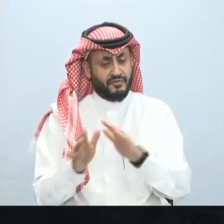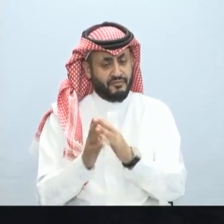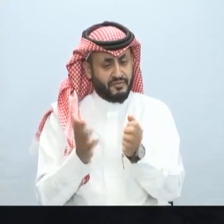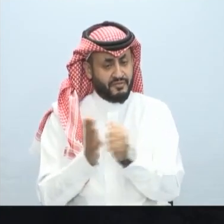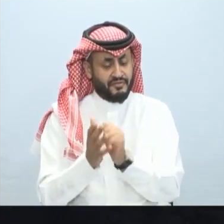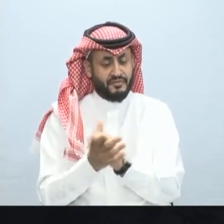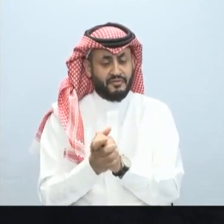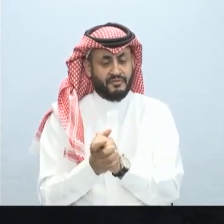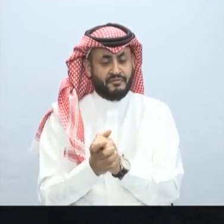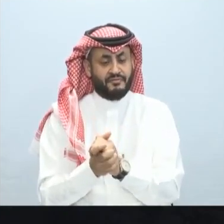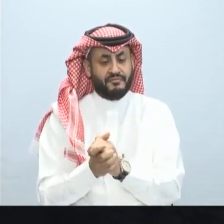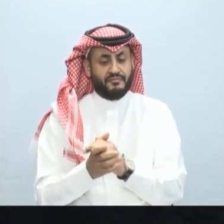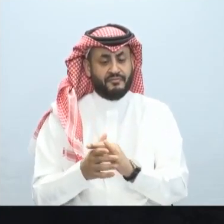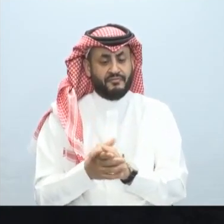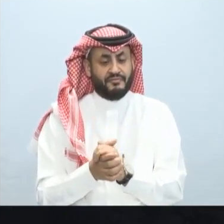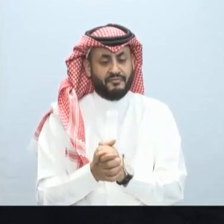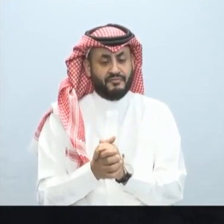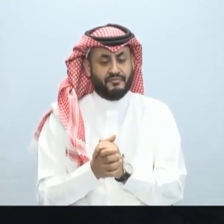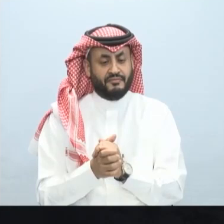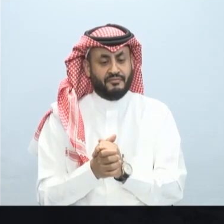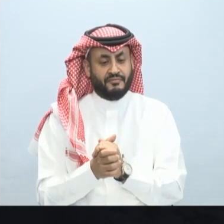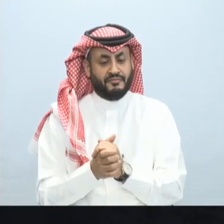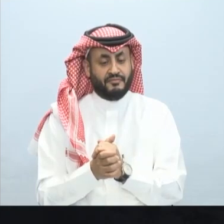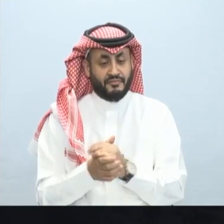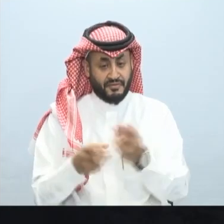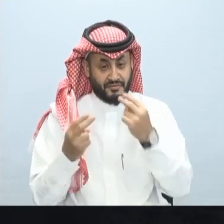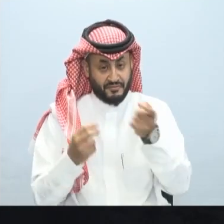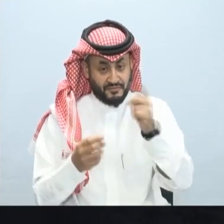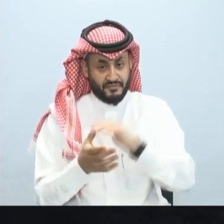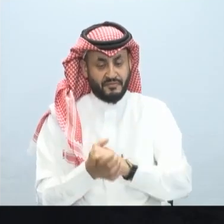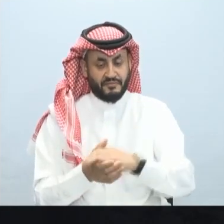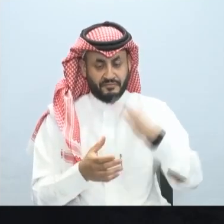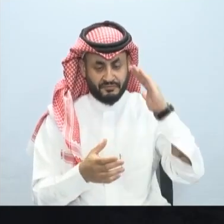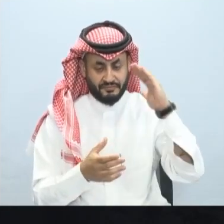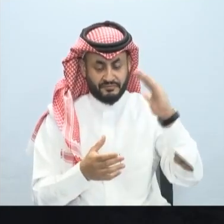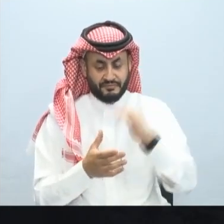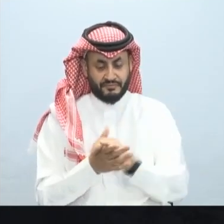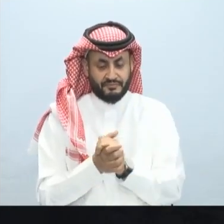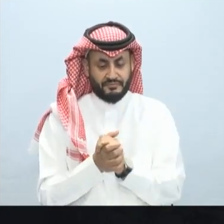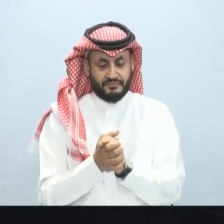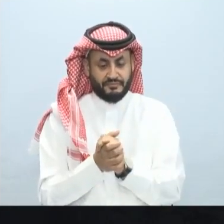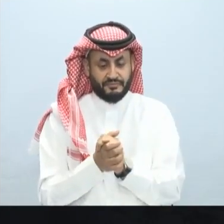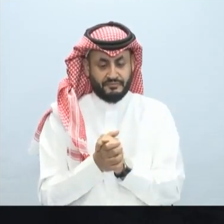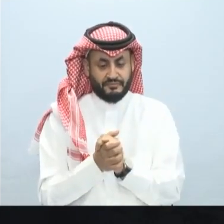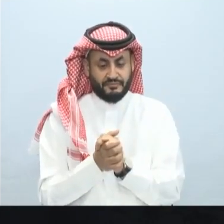and also apply in your home anywhere. So be ready for our next lesson and we'll revise our homework inshallah.